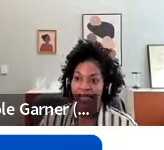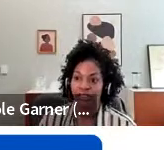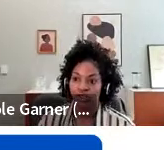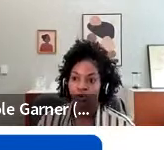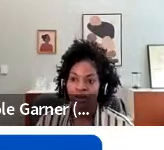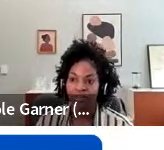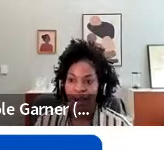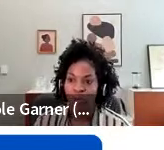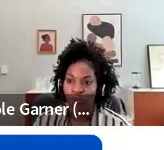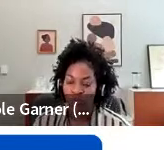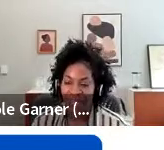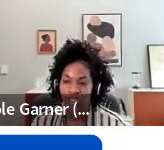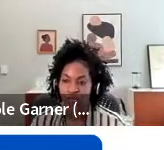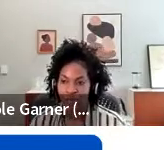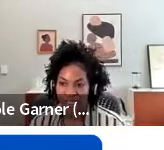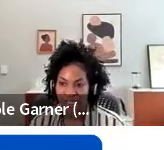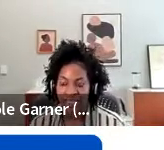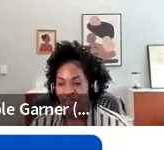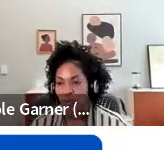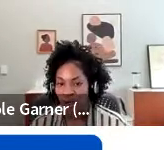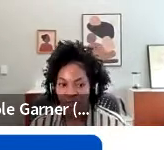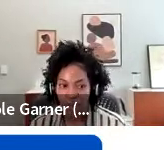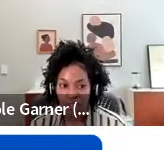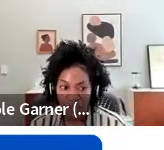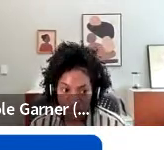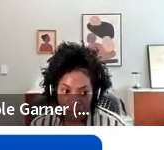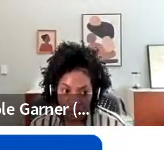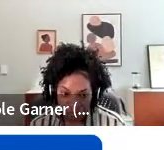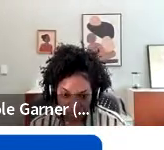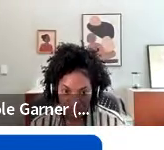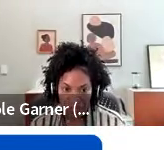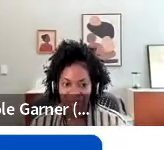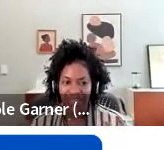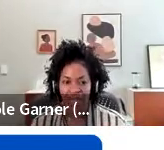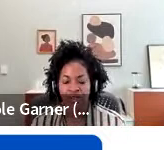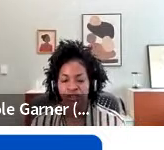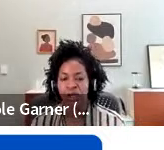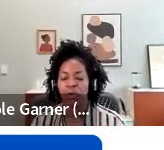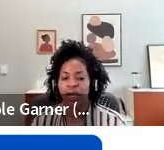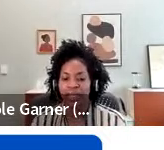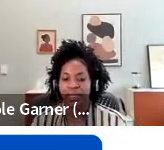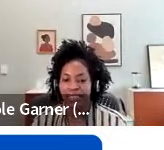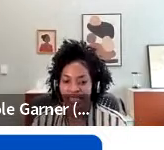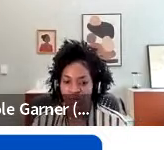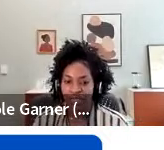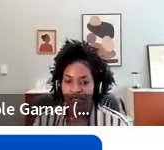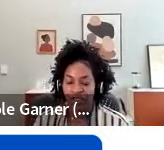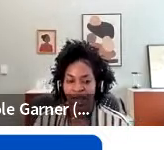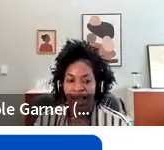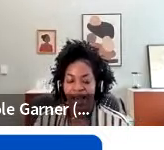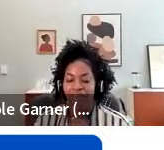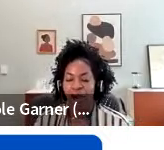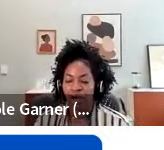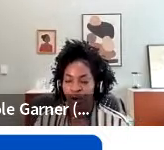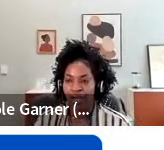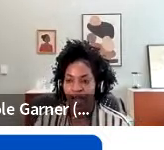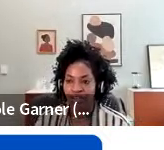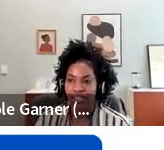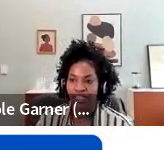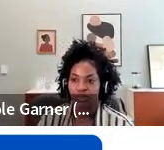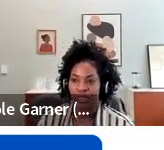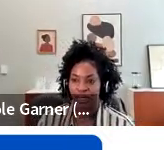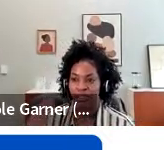data, and making sure that that is represented in the work that we do. And then also continuing to have